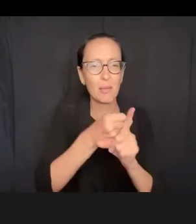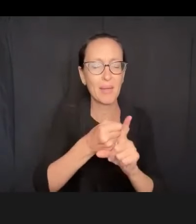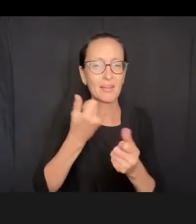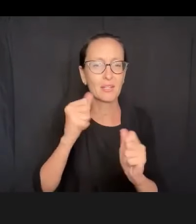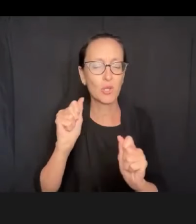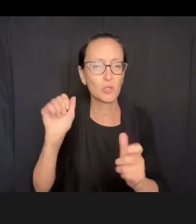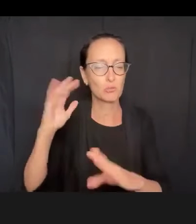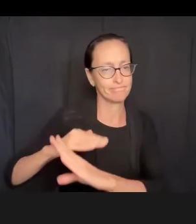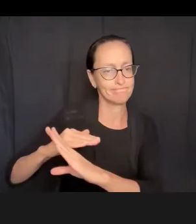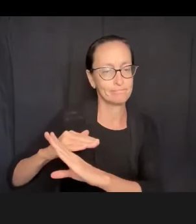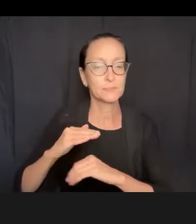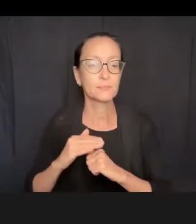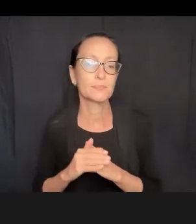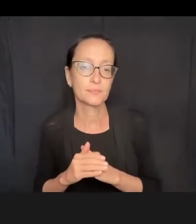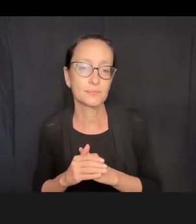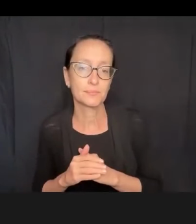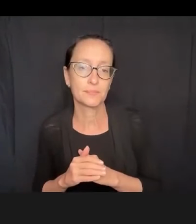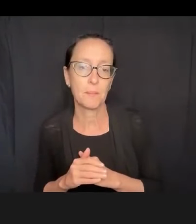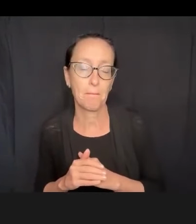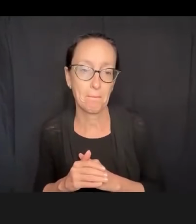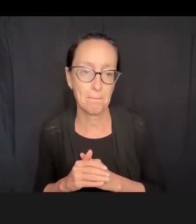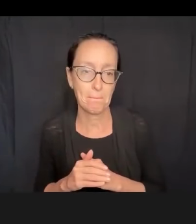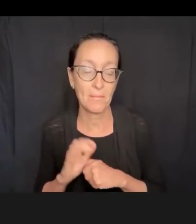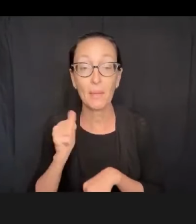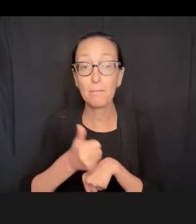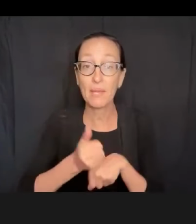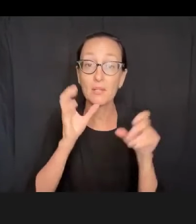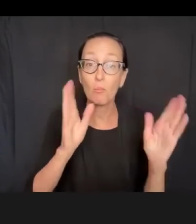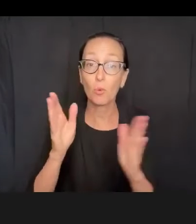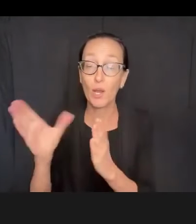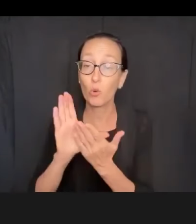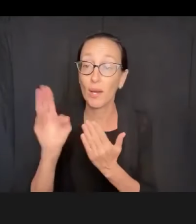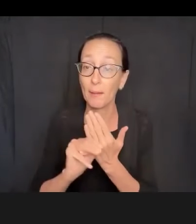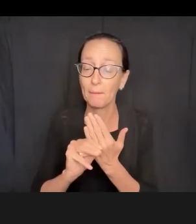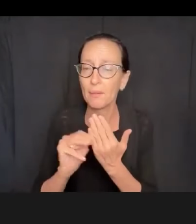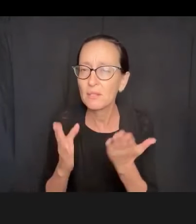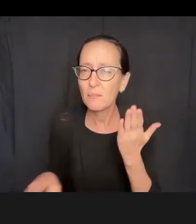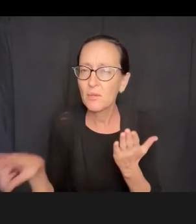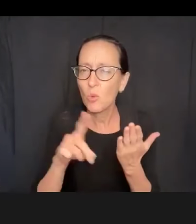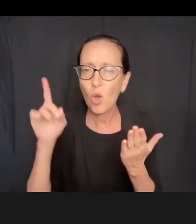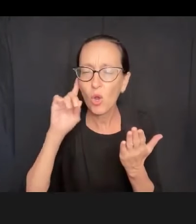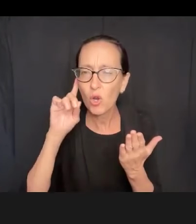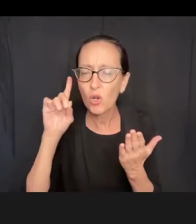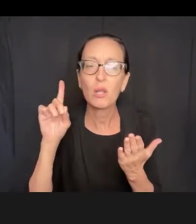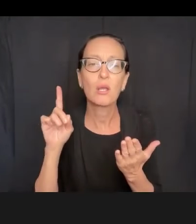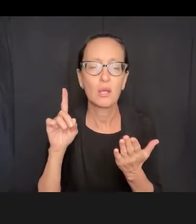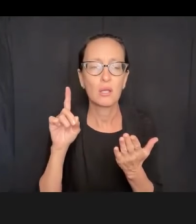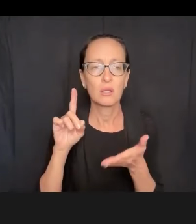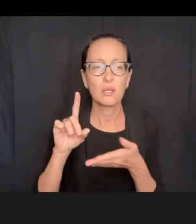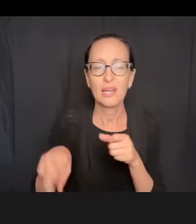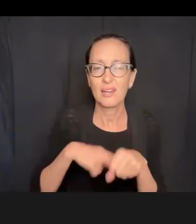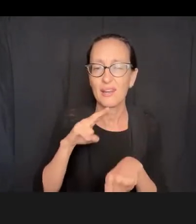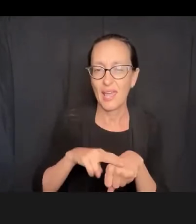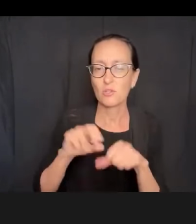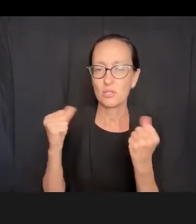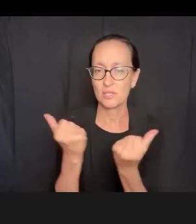on is based upon the Prepare curriculum. Some of you may or may not have heard of this, but it is published by the National Association of